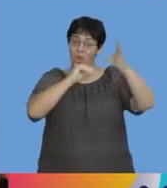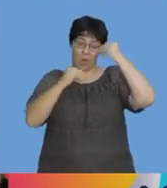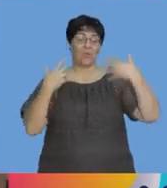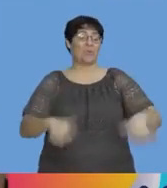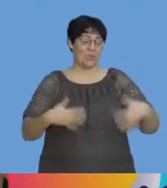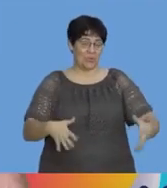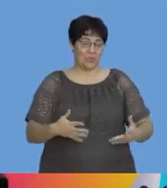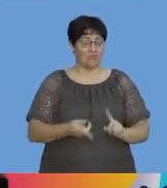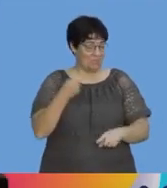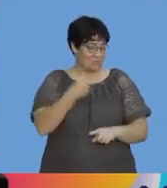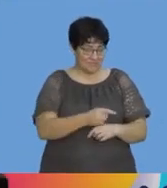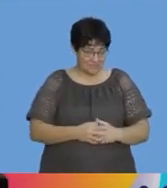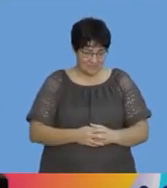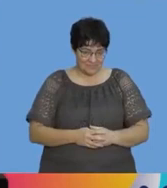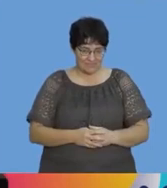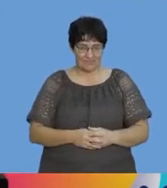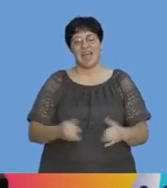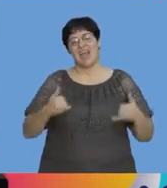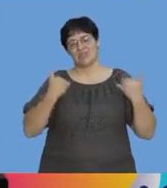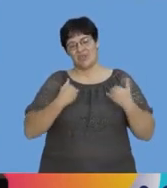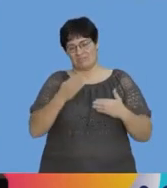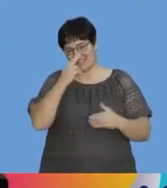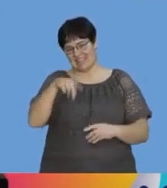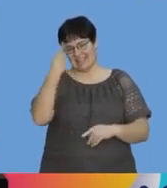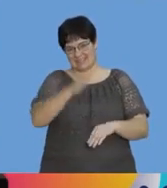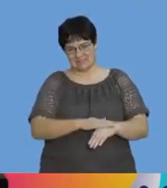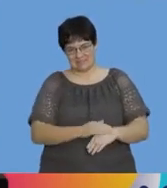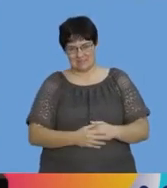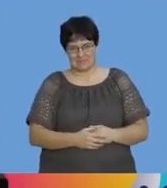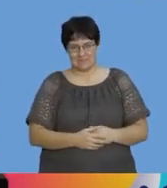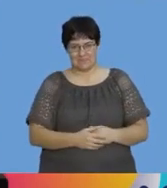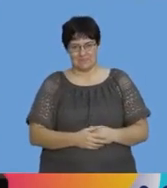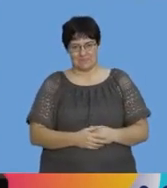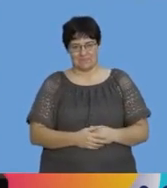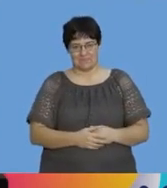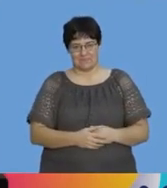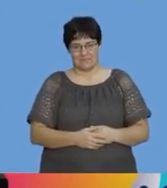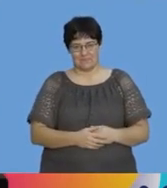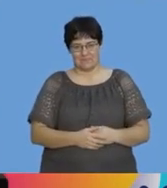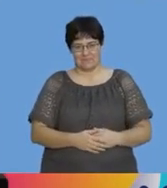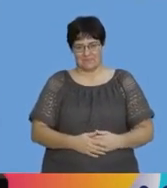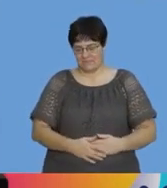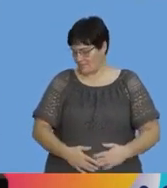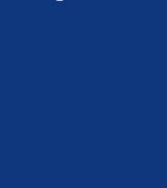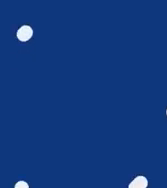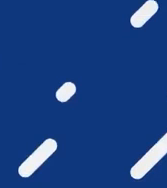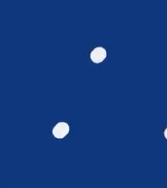today. I hope you learned something from all of this. Have a good time. See you next time.